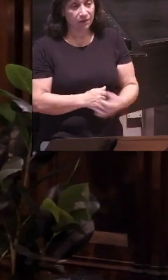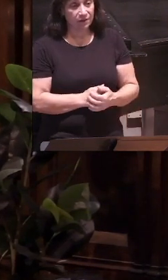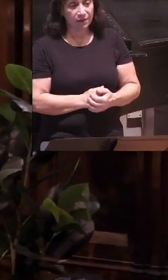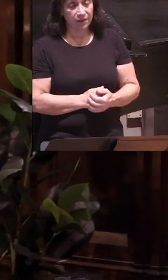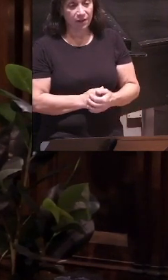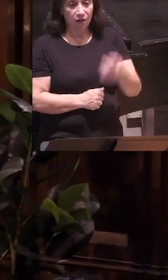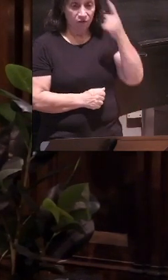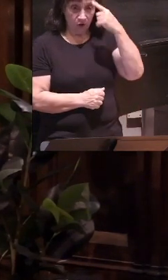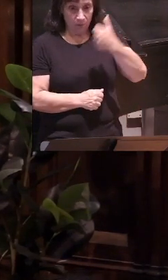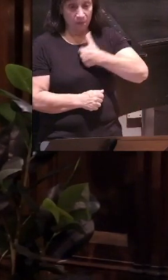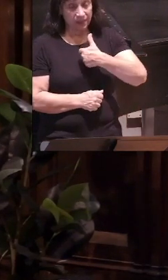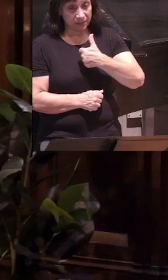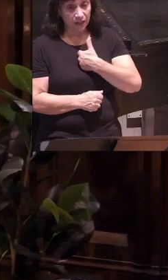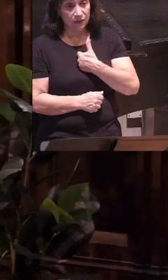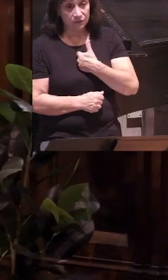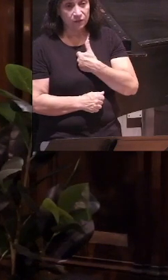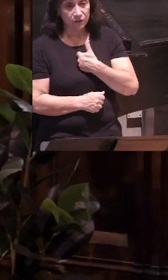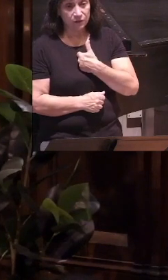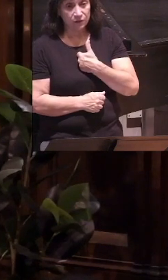For me,